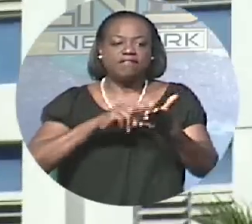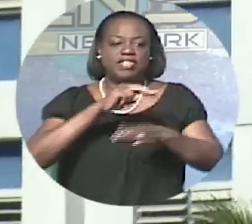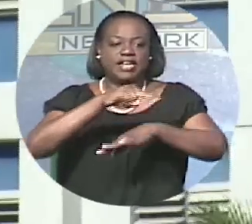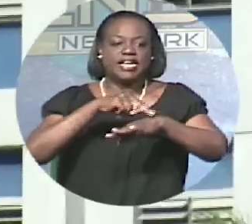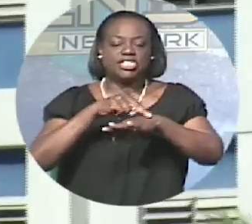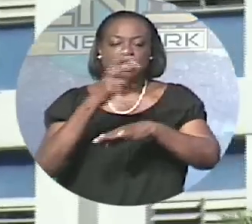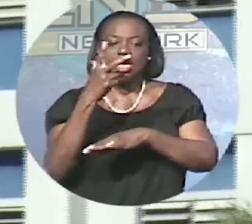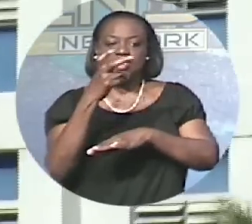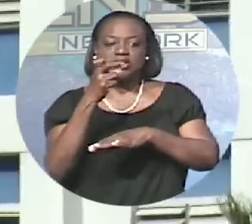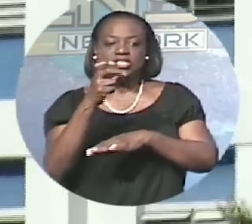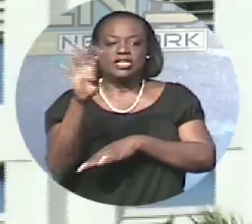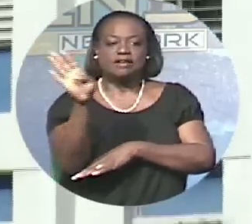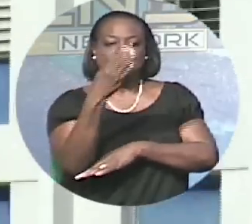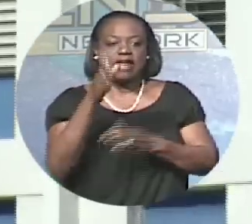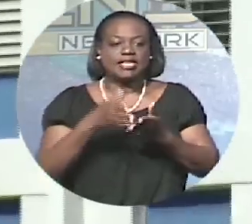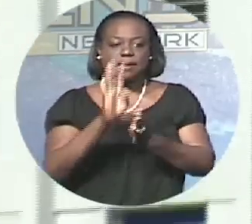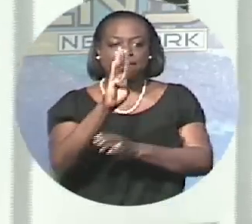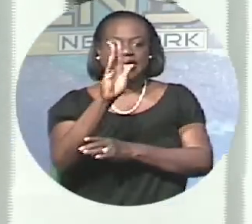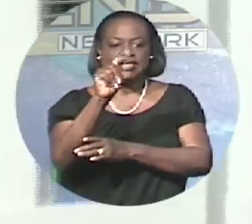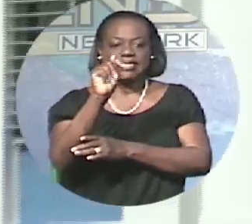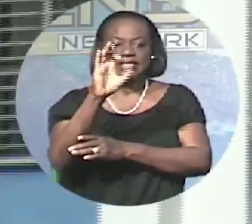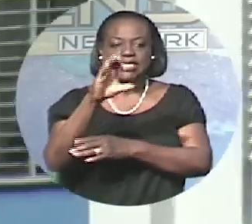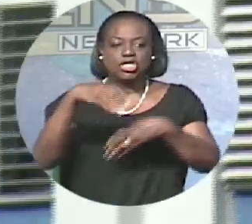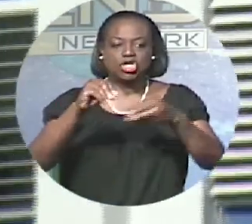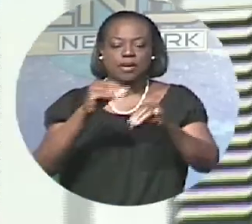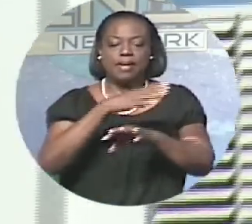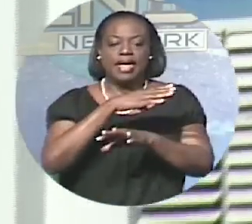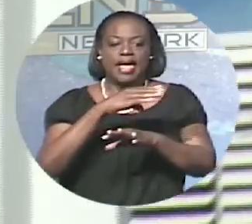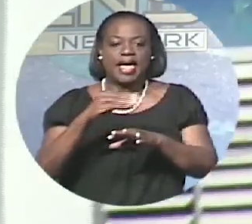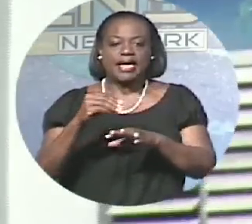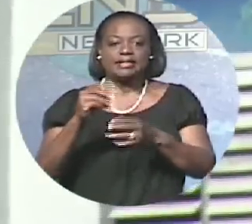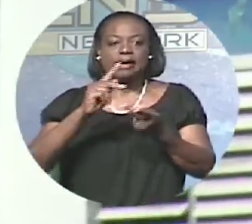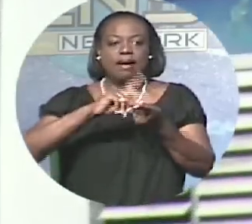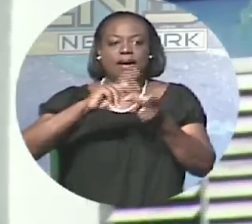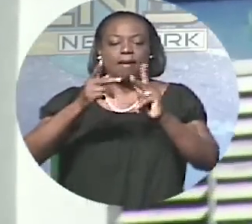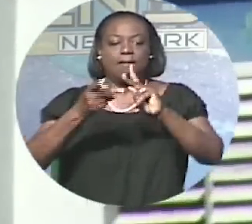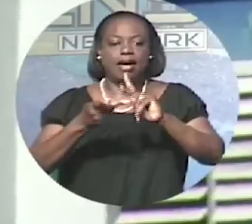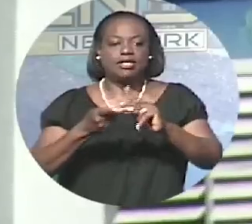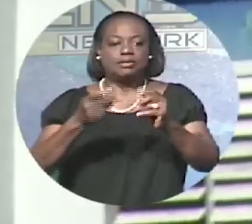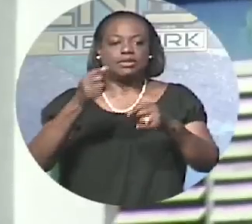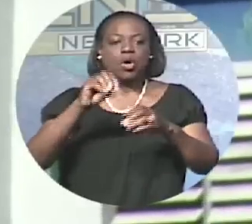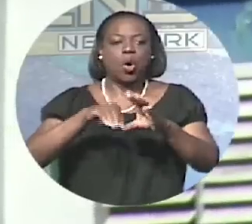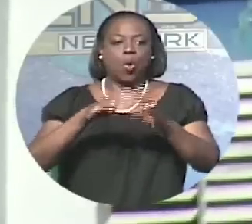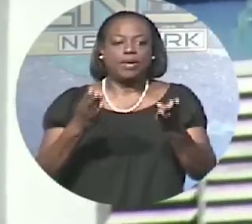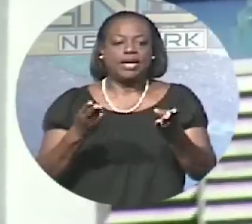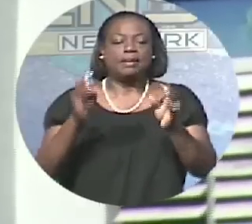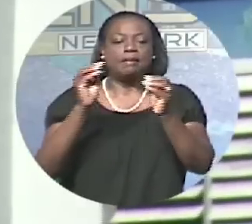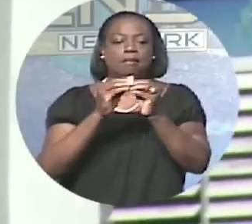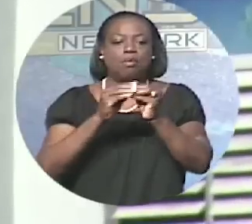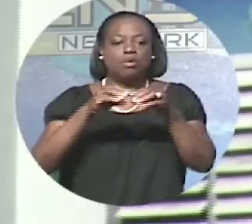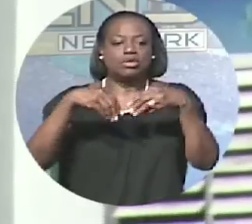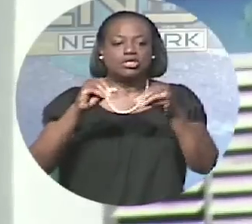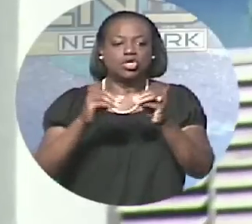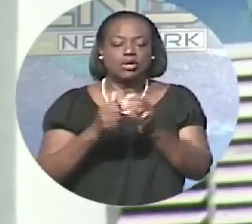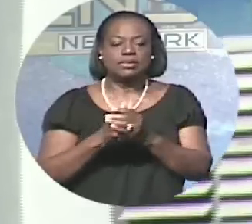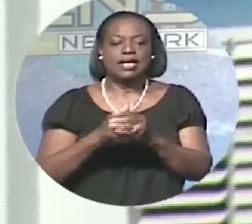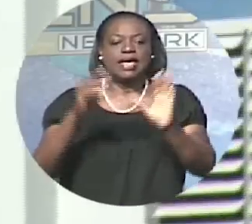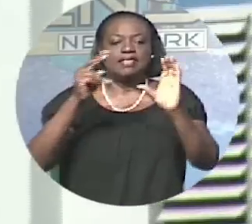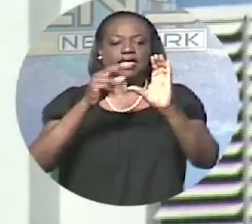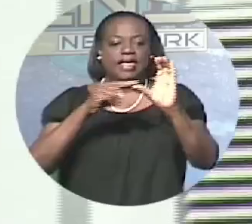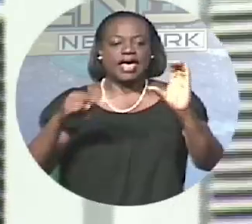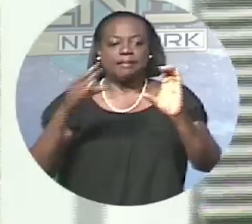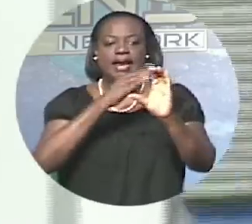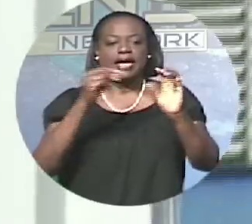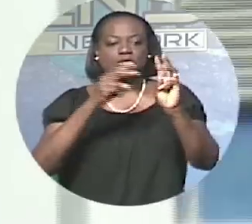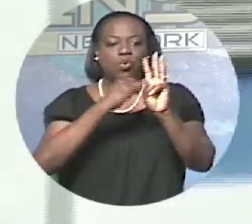flagship BTC stores, and a new franchise partner with plans to open up another 20 to 30 franchises. The cable and wireless